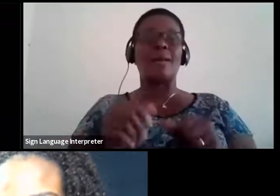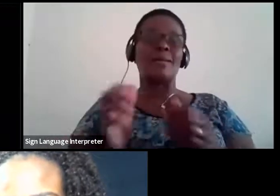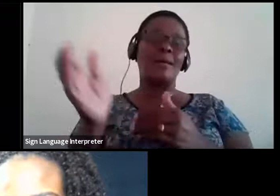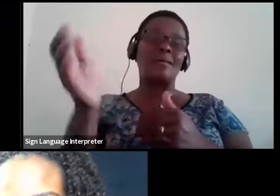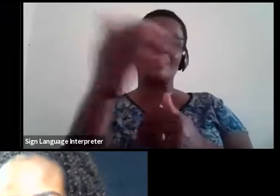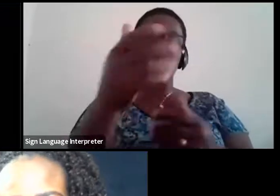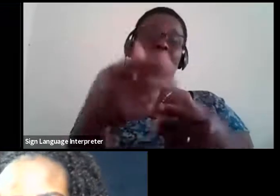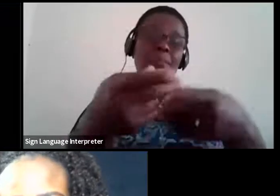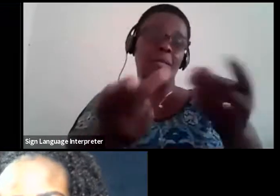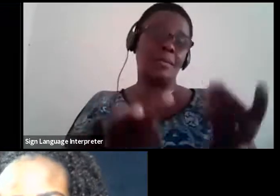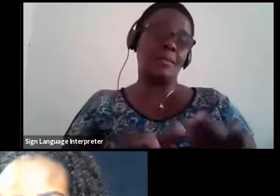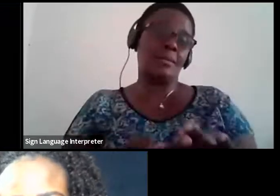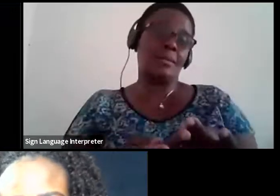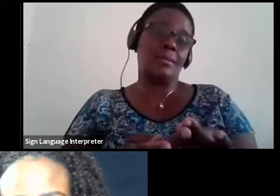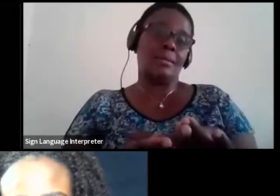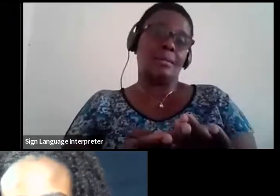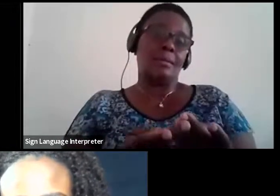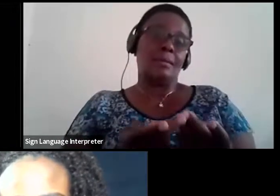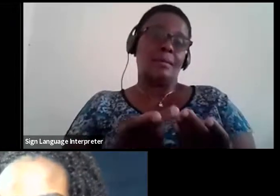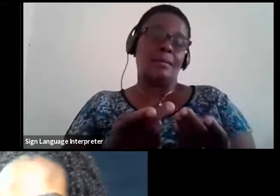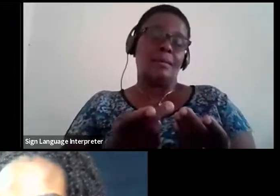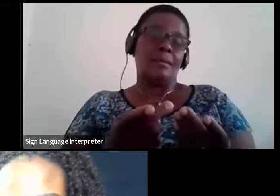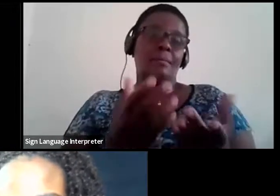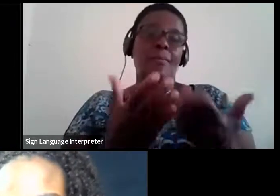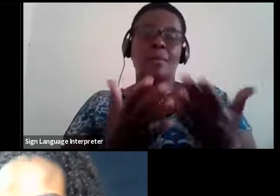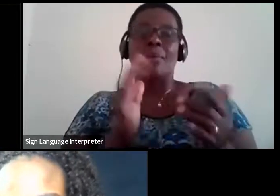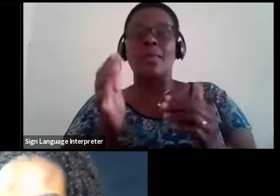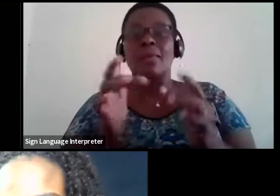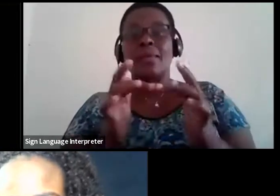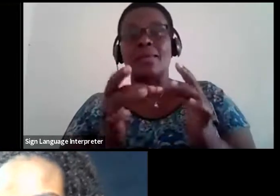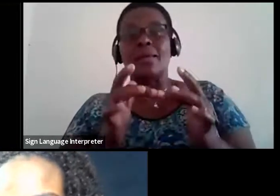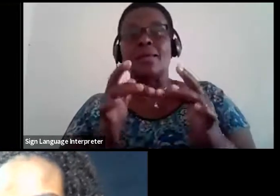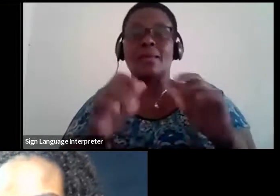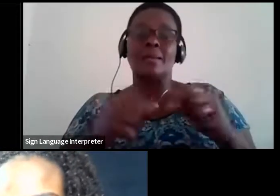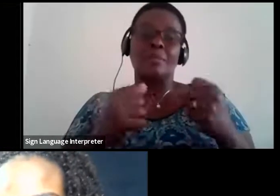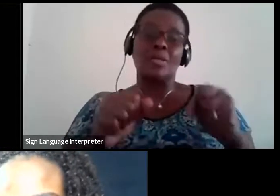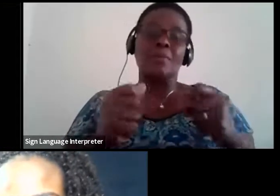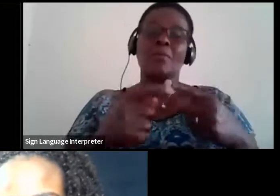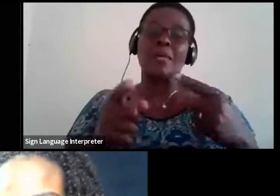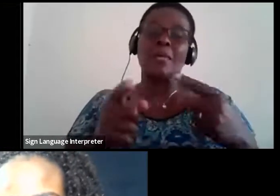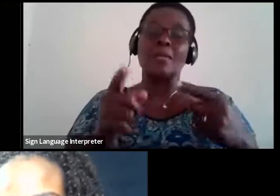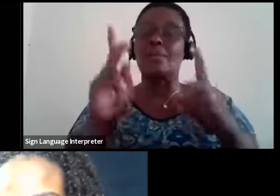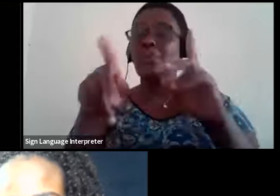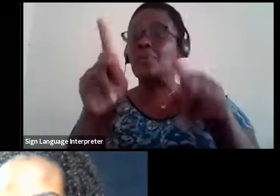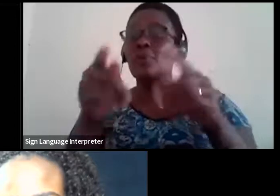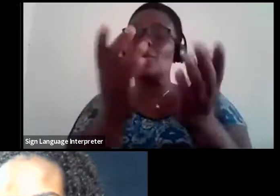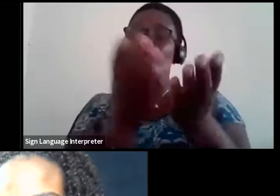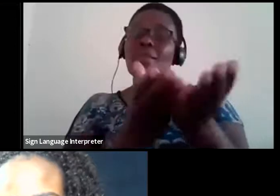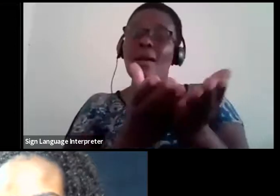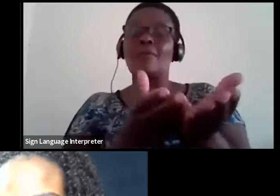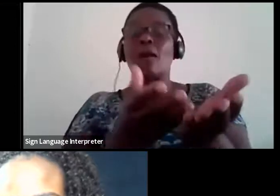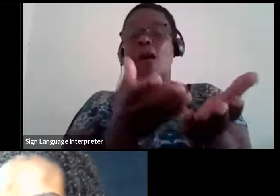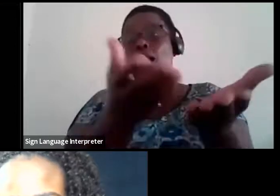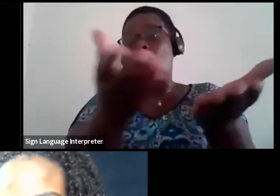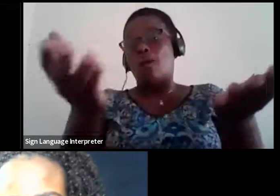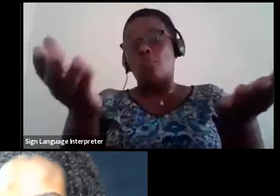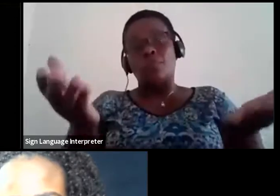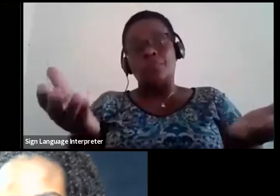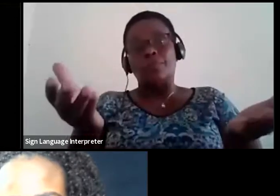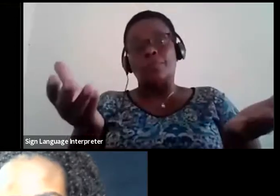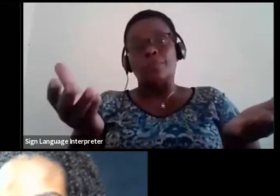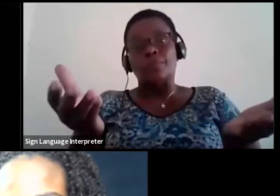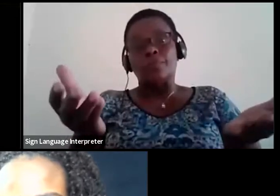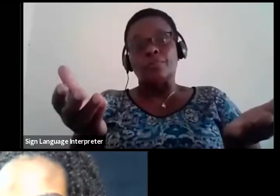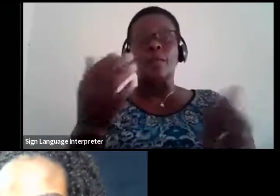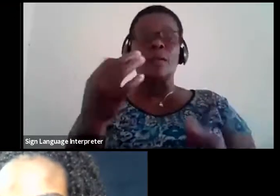be able to because of the kind of people that we serve or the people that we work with, you know. So having those kind of partnerships also